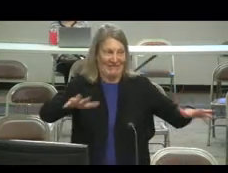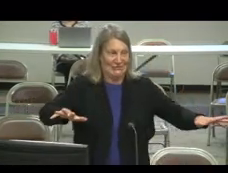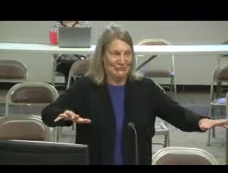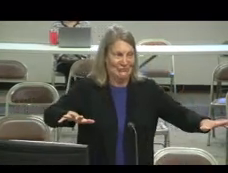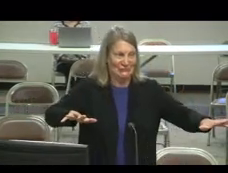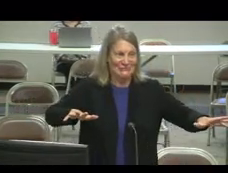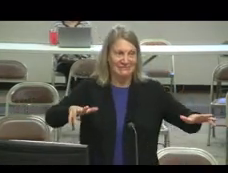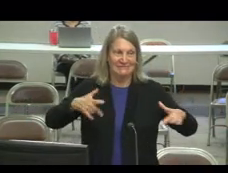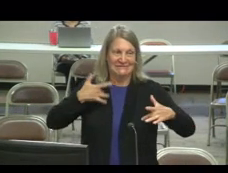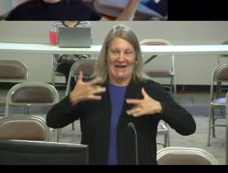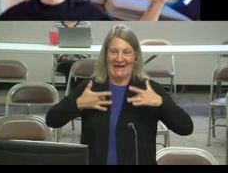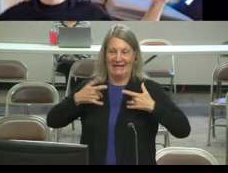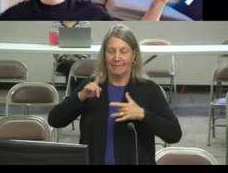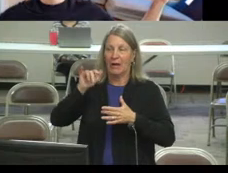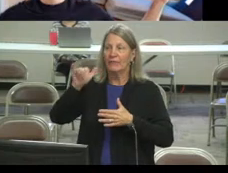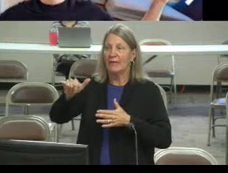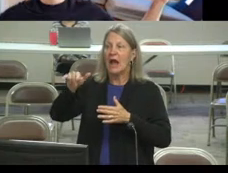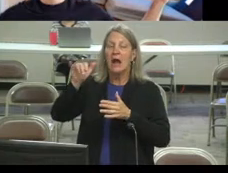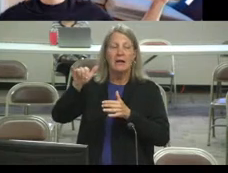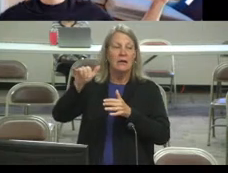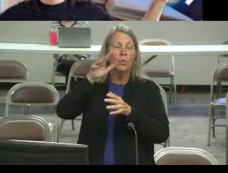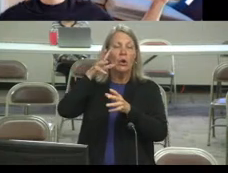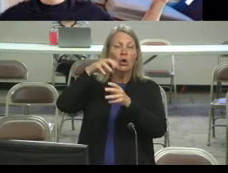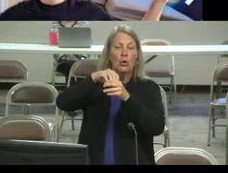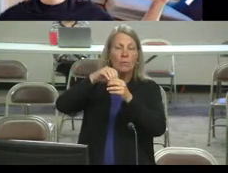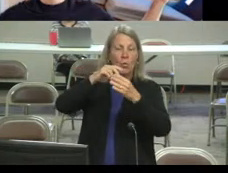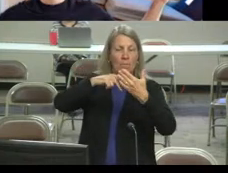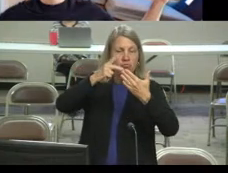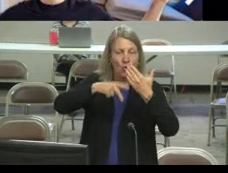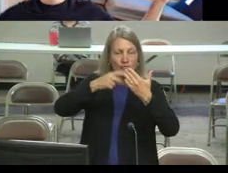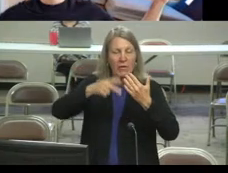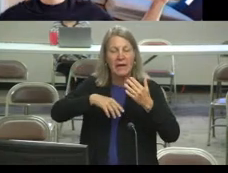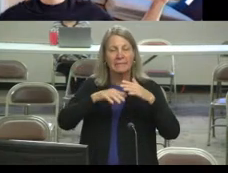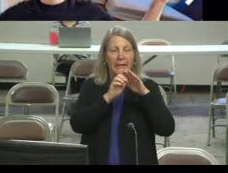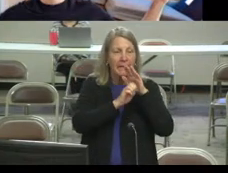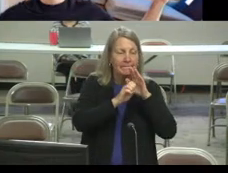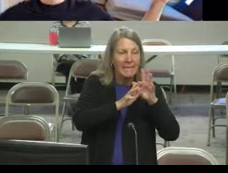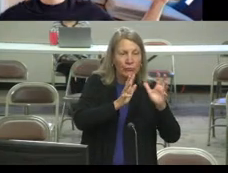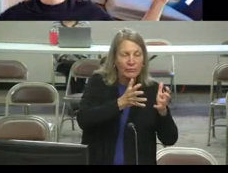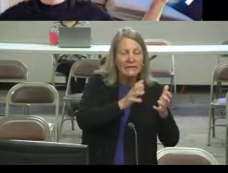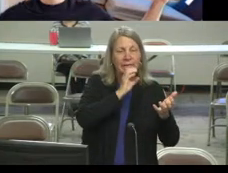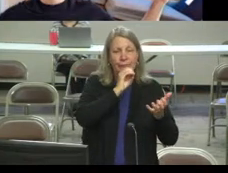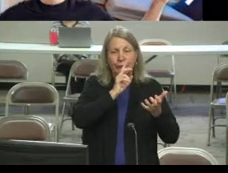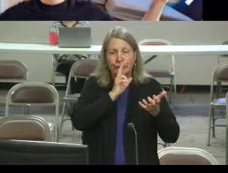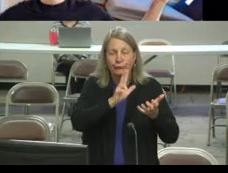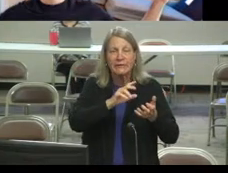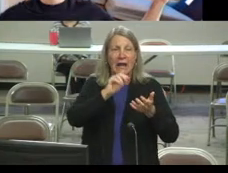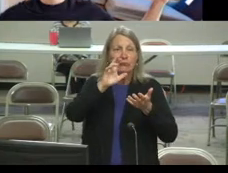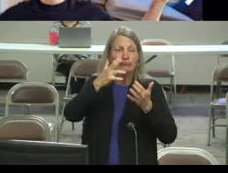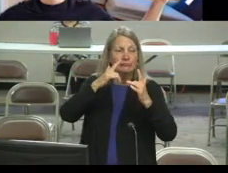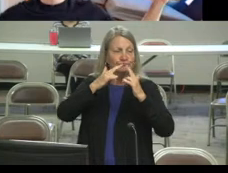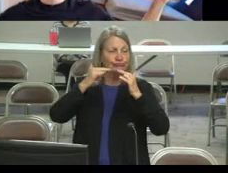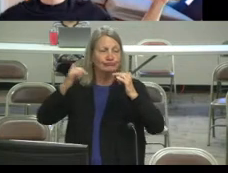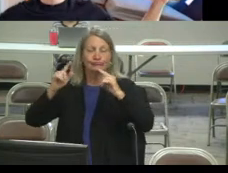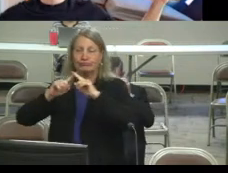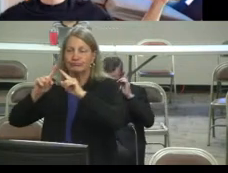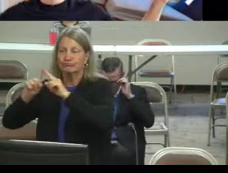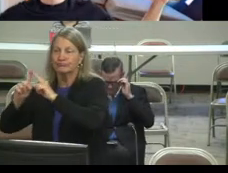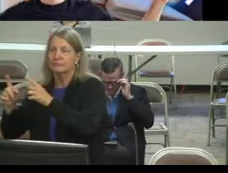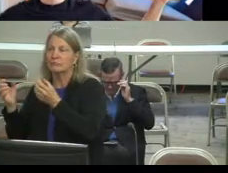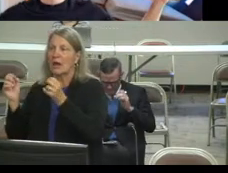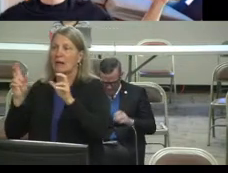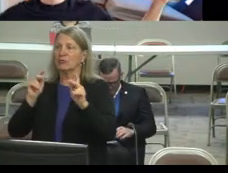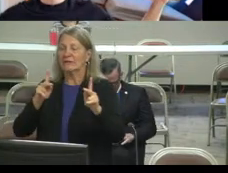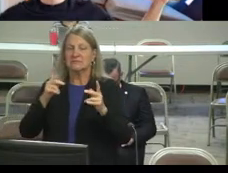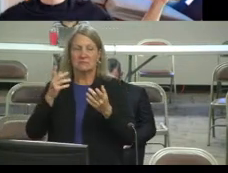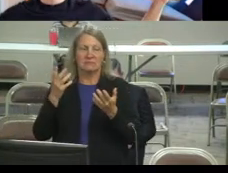and that that is the quick Glimpse again we're going to be including some more information about our